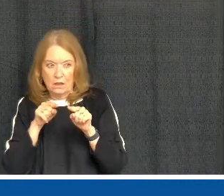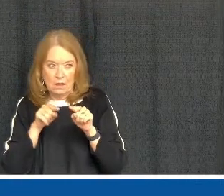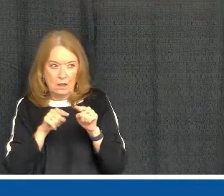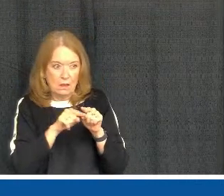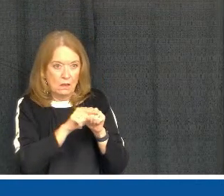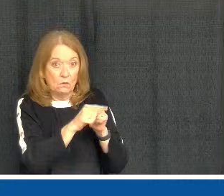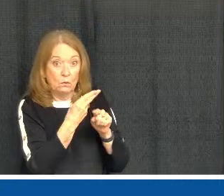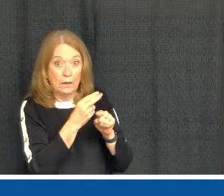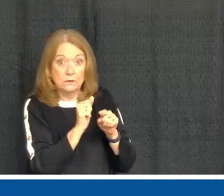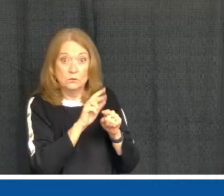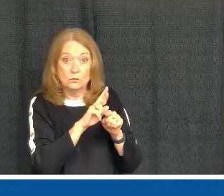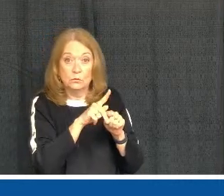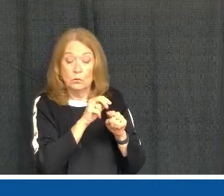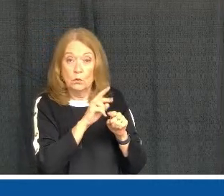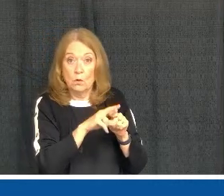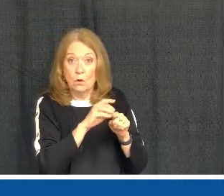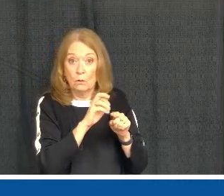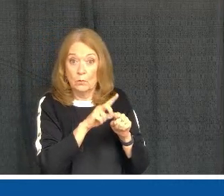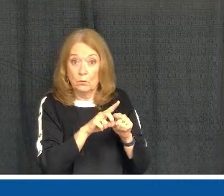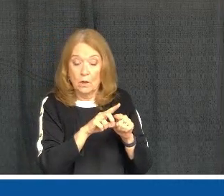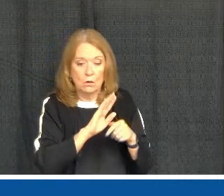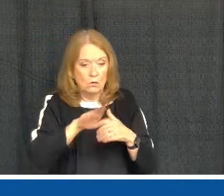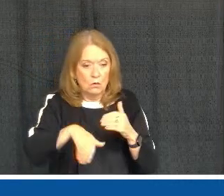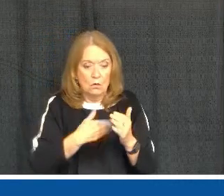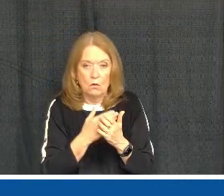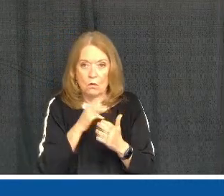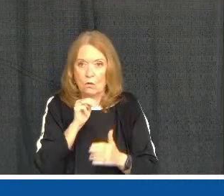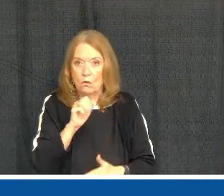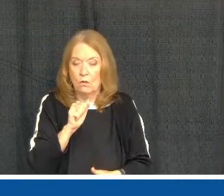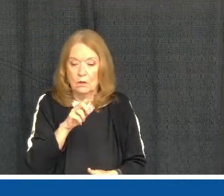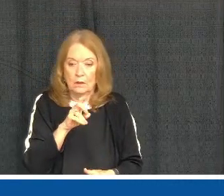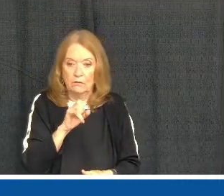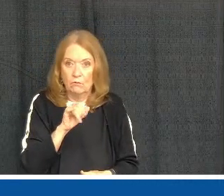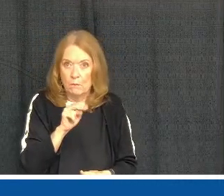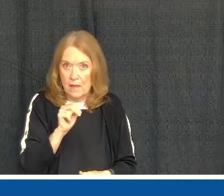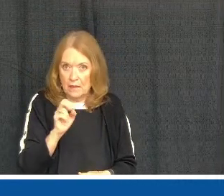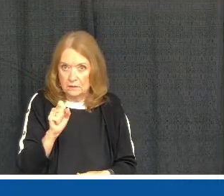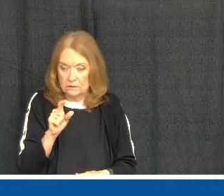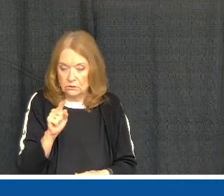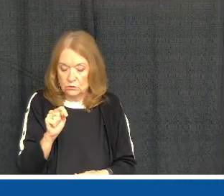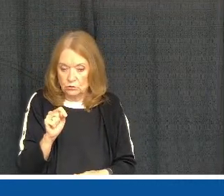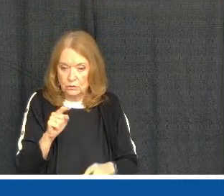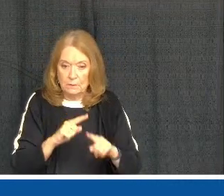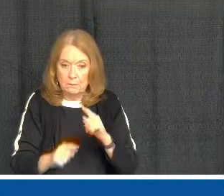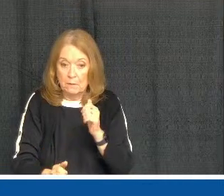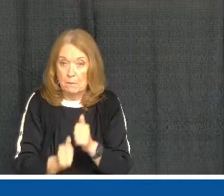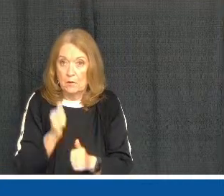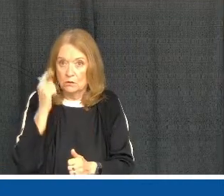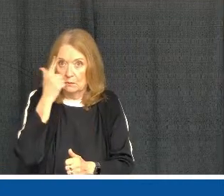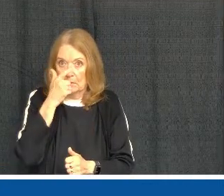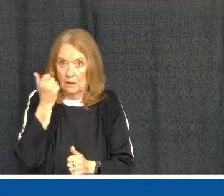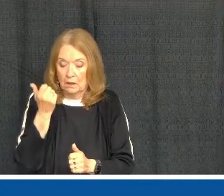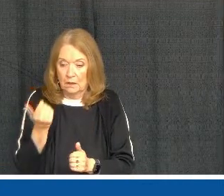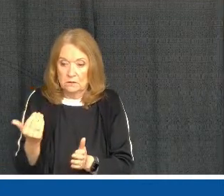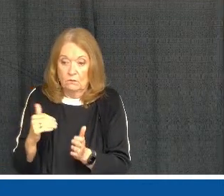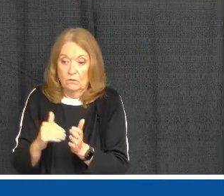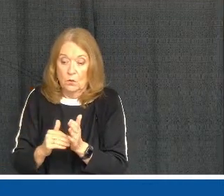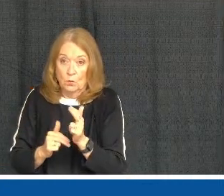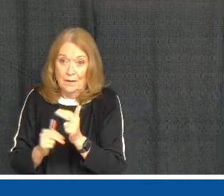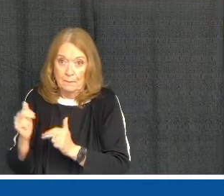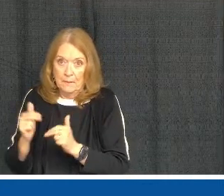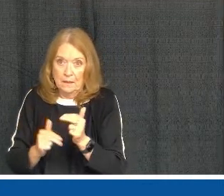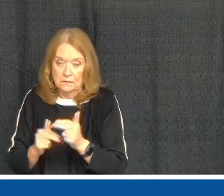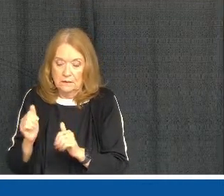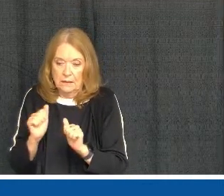but it encompassed all of Madison Street when it was implemented, but mostly due to the redevelopment potentials out there, maybe